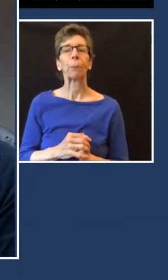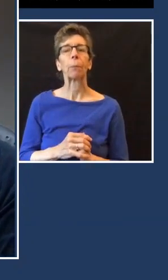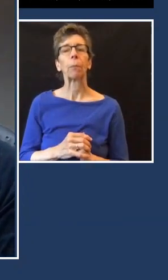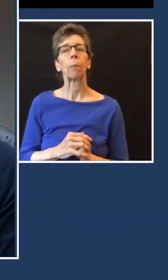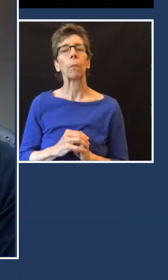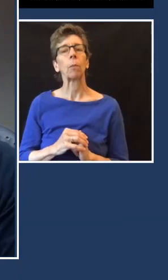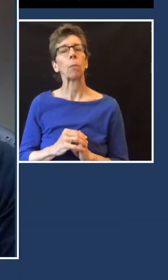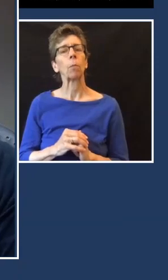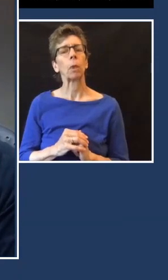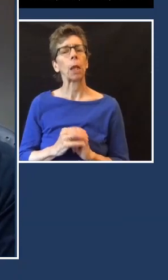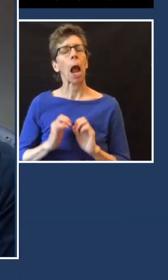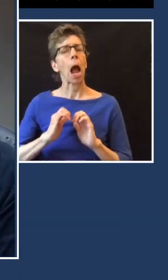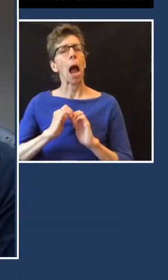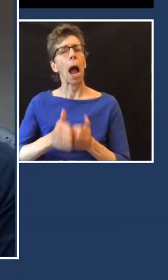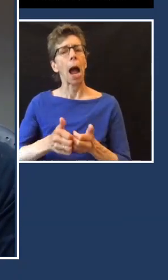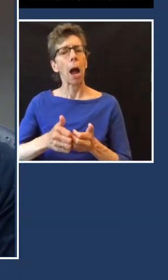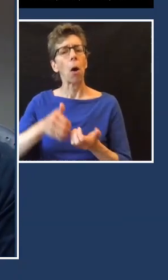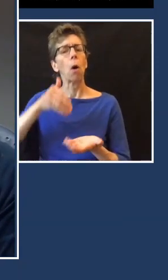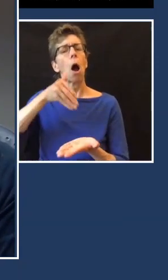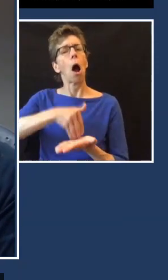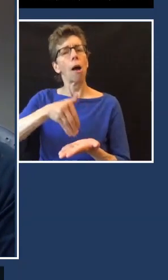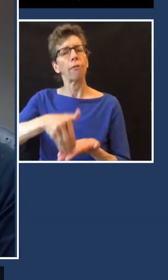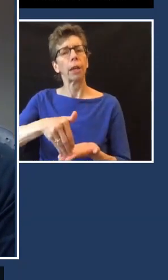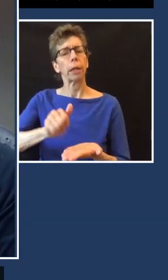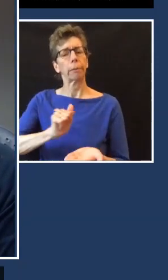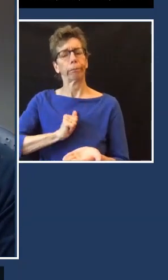often should I post or share on LinkedIn?